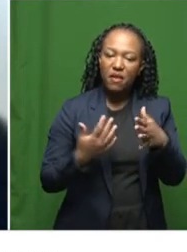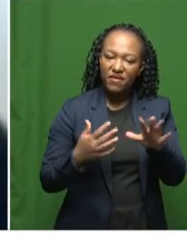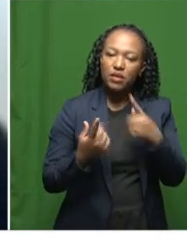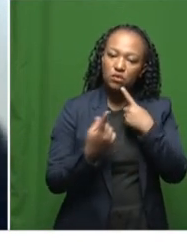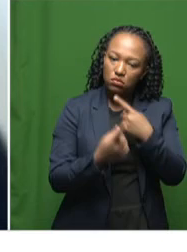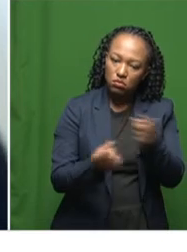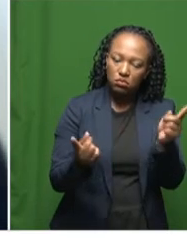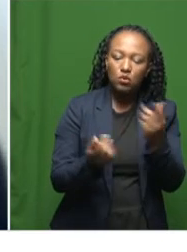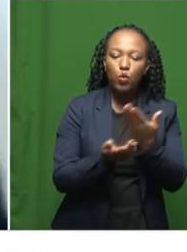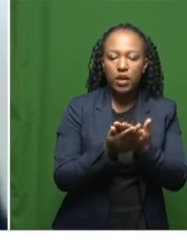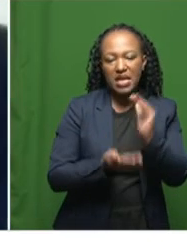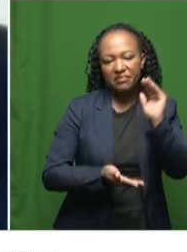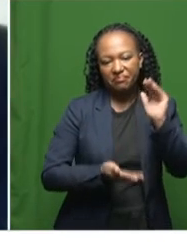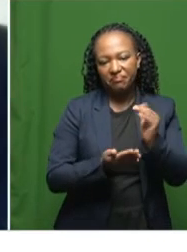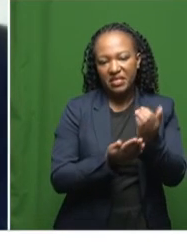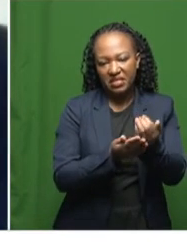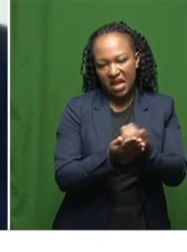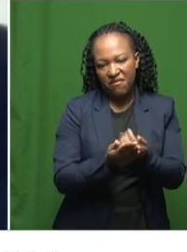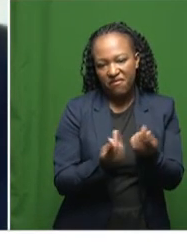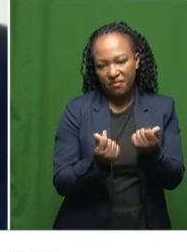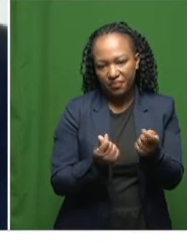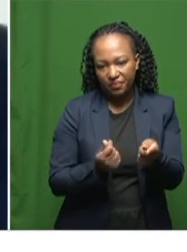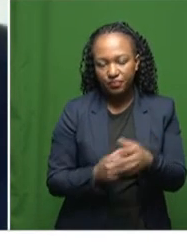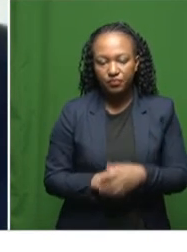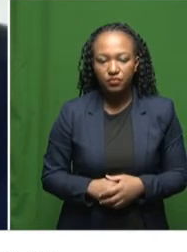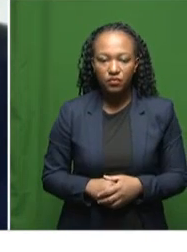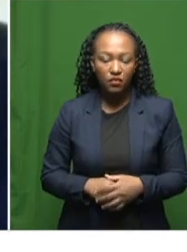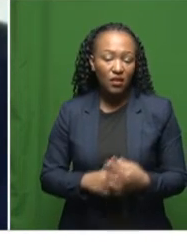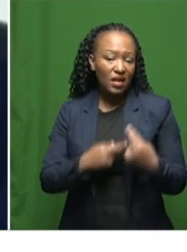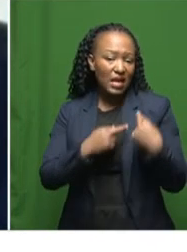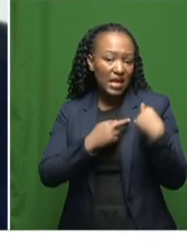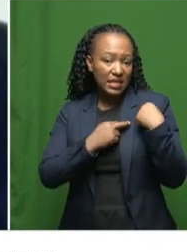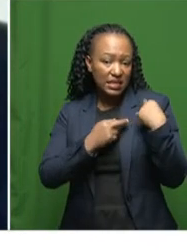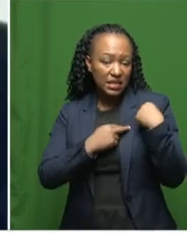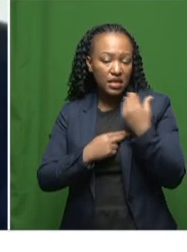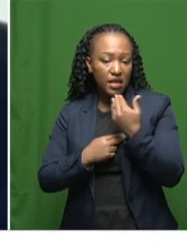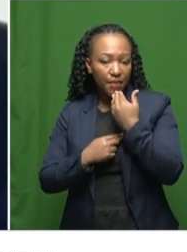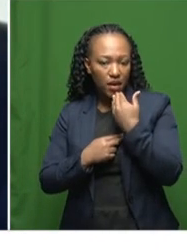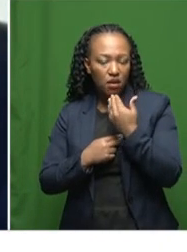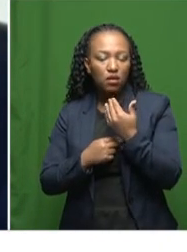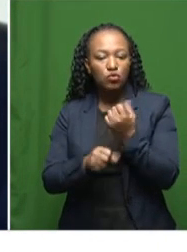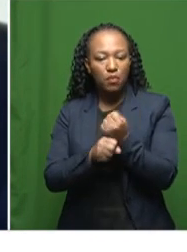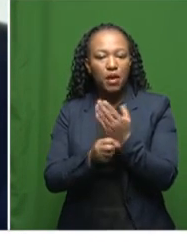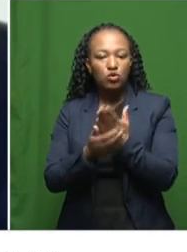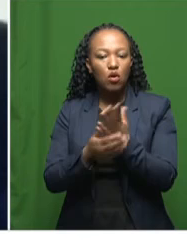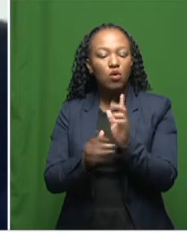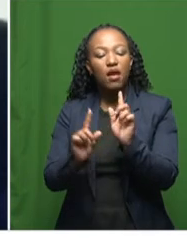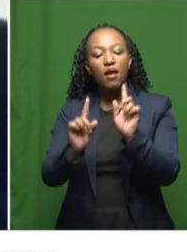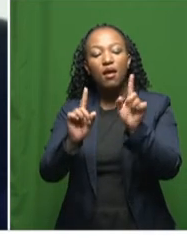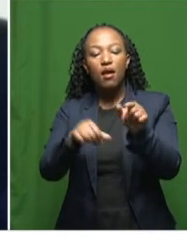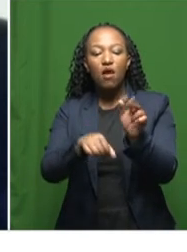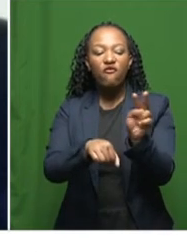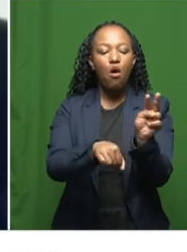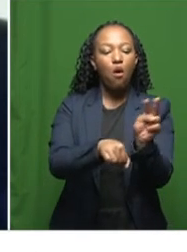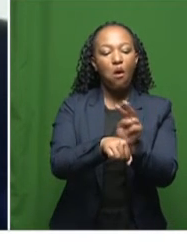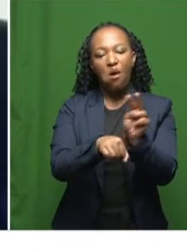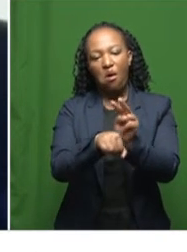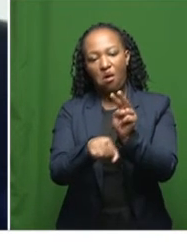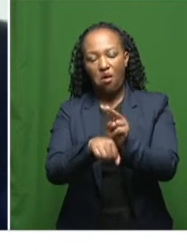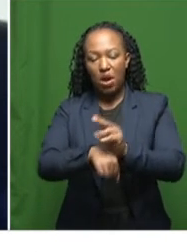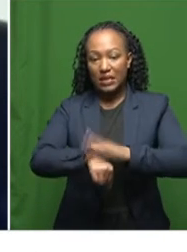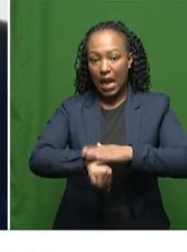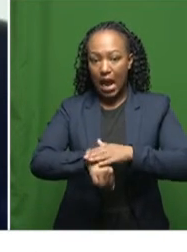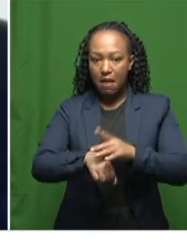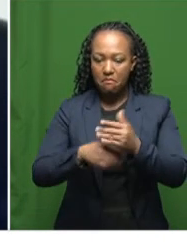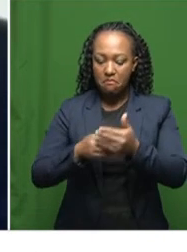earlier. And whose responsibility is it to actually keep oversight over that, the timelines